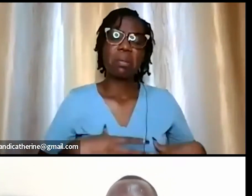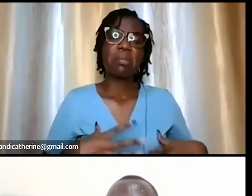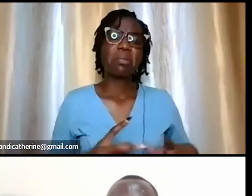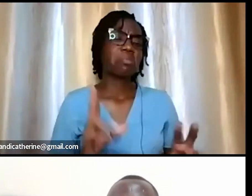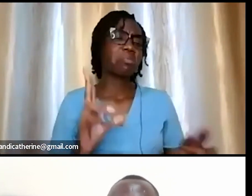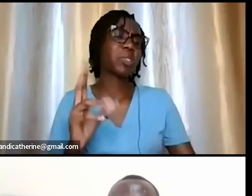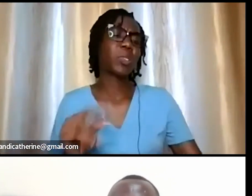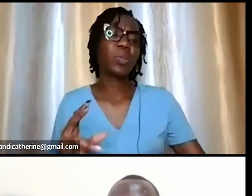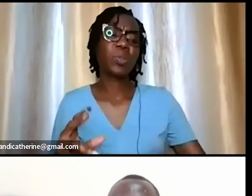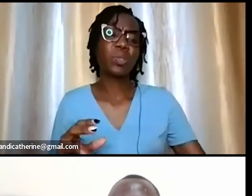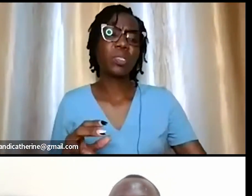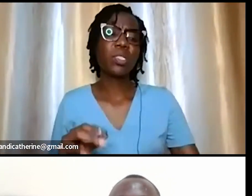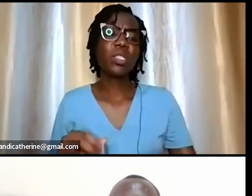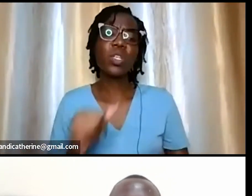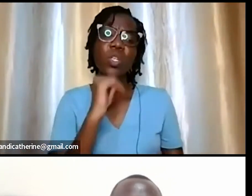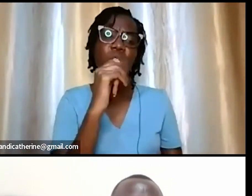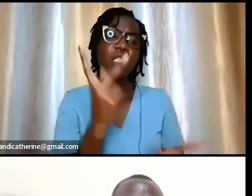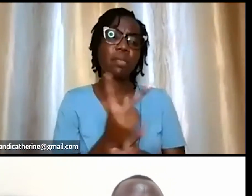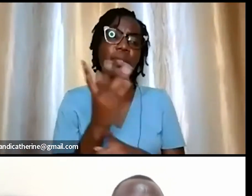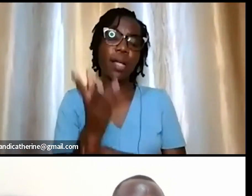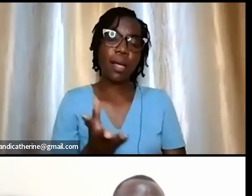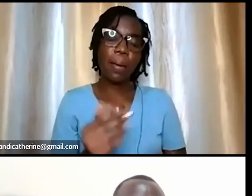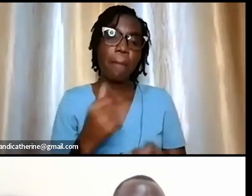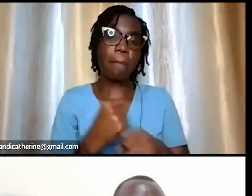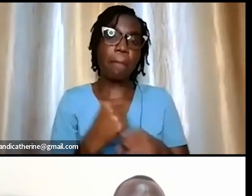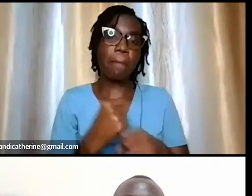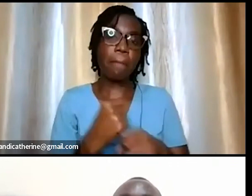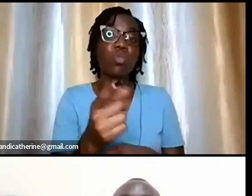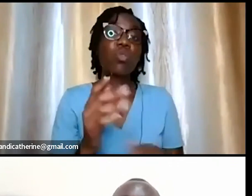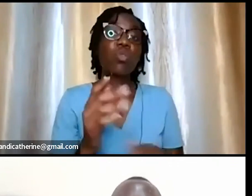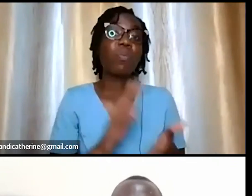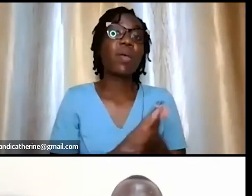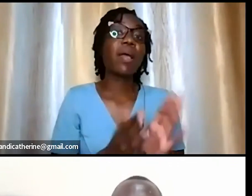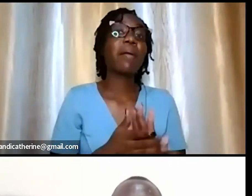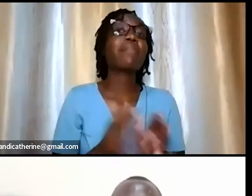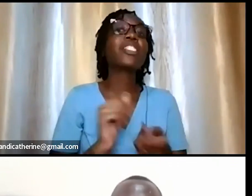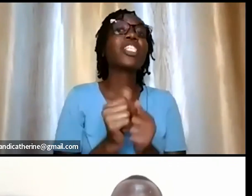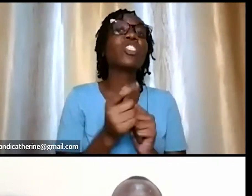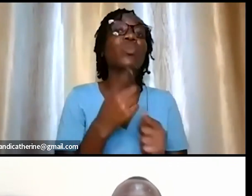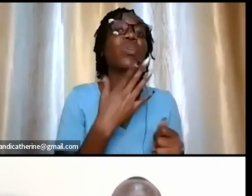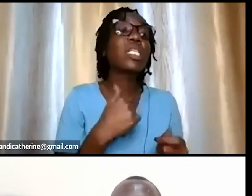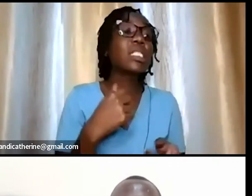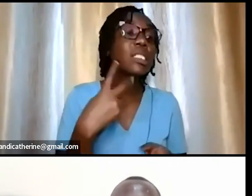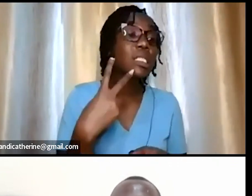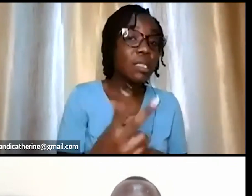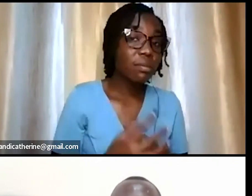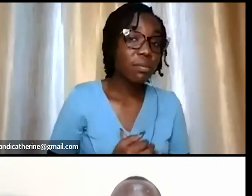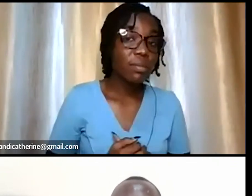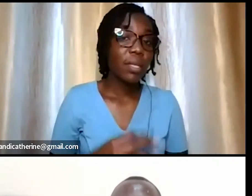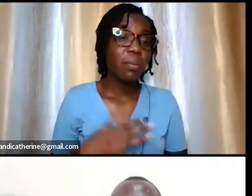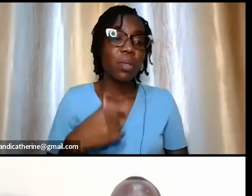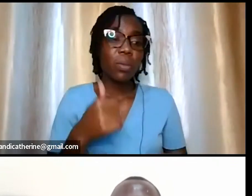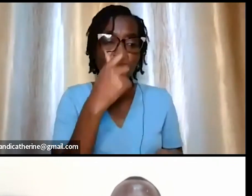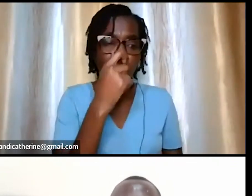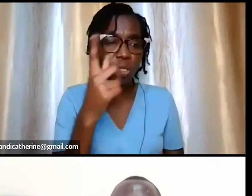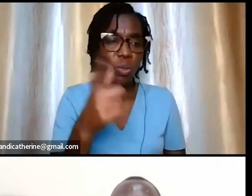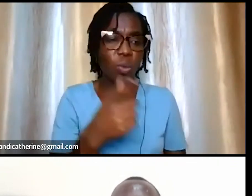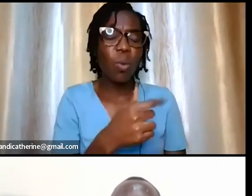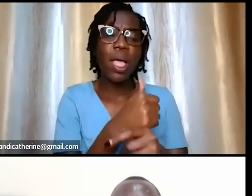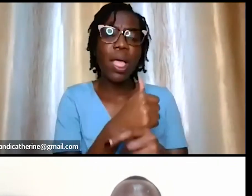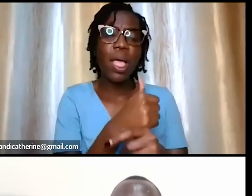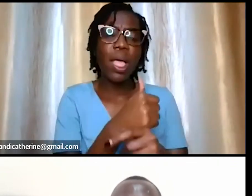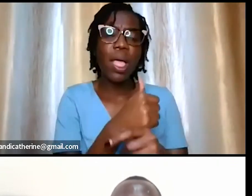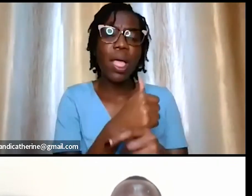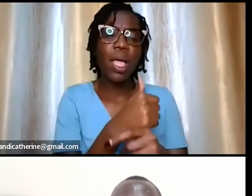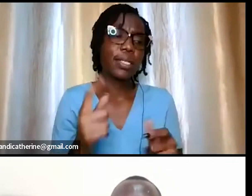it there. Just make sure that you're being the change you want to see as you go along. And I wish you the very best as you initiate the